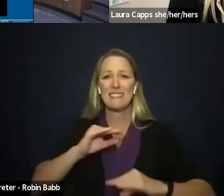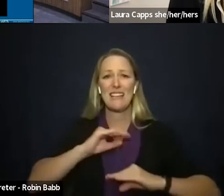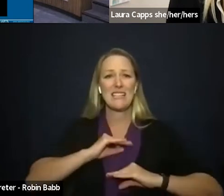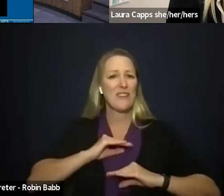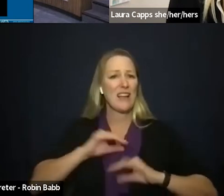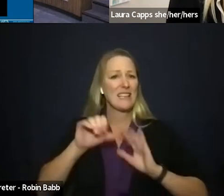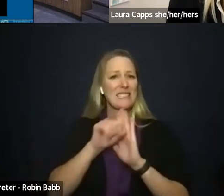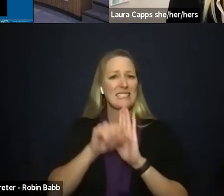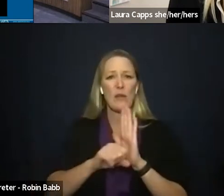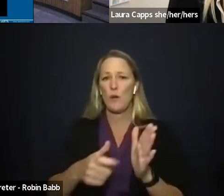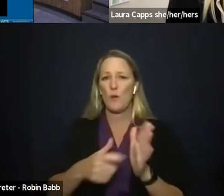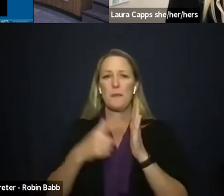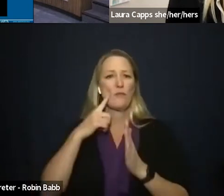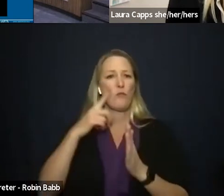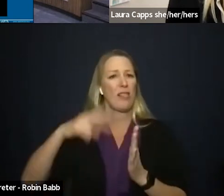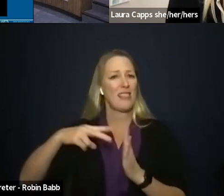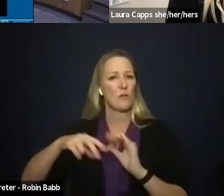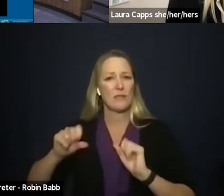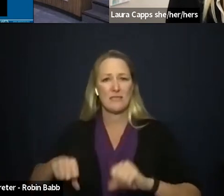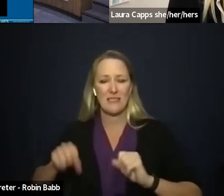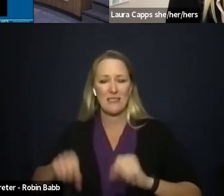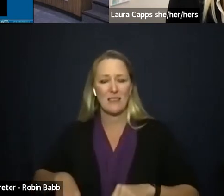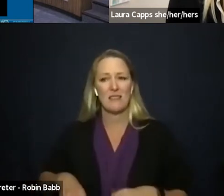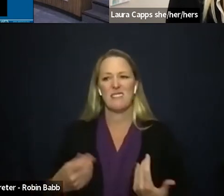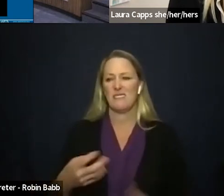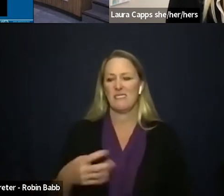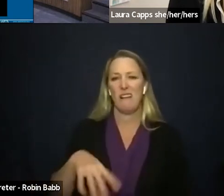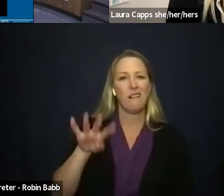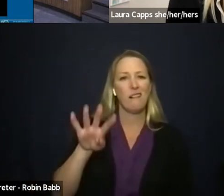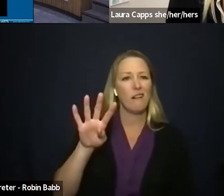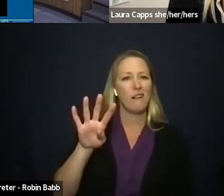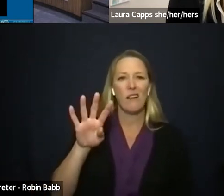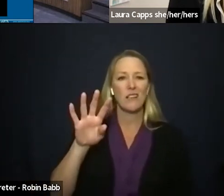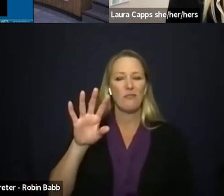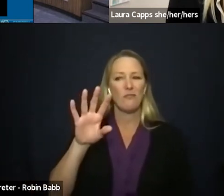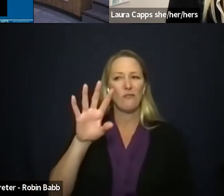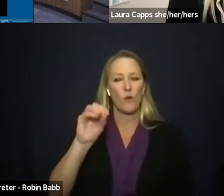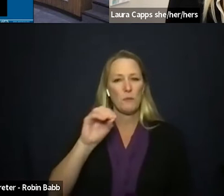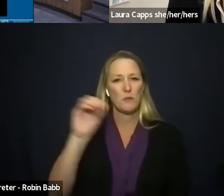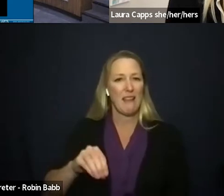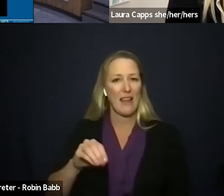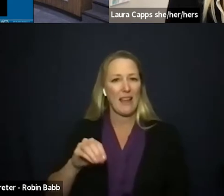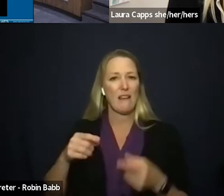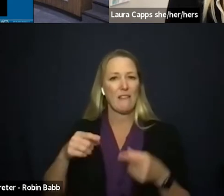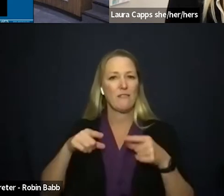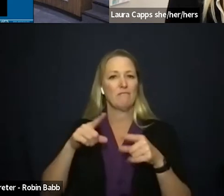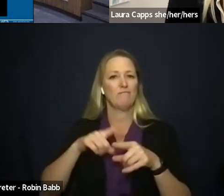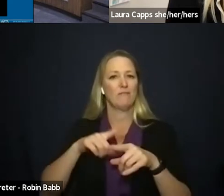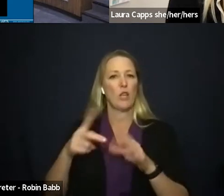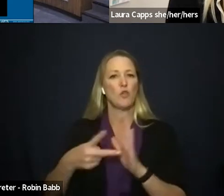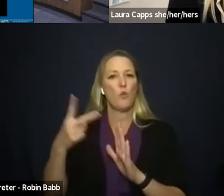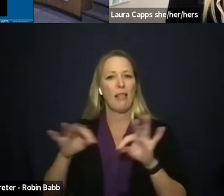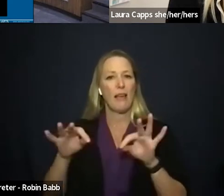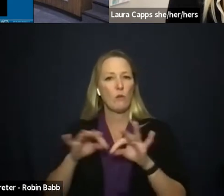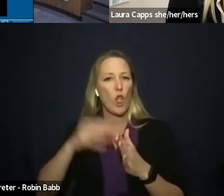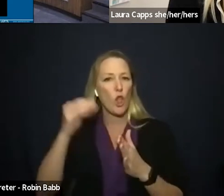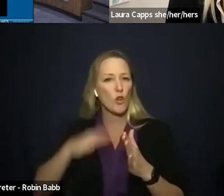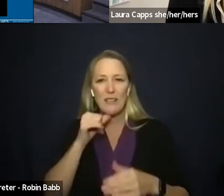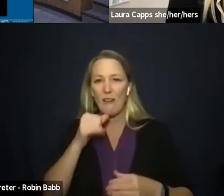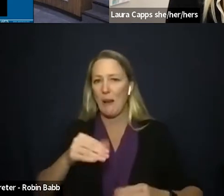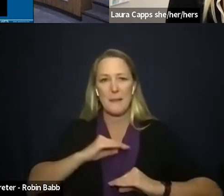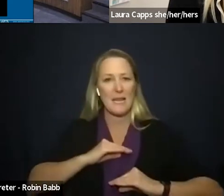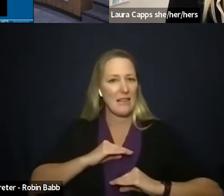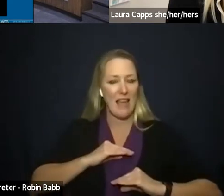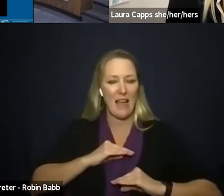46 of the english language or dual language learners aren't meeting it and 61 of our students are at